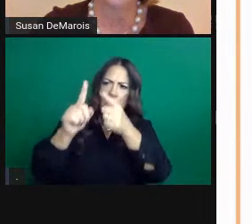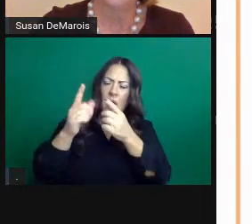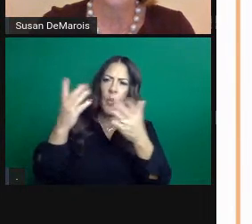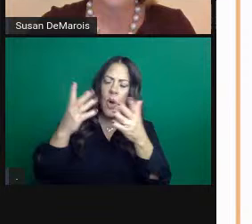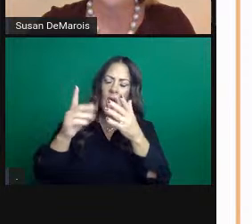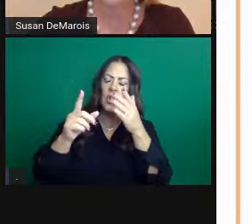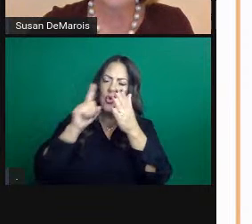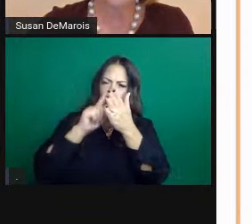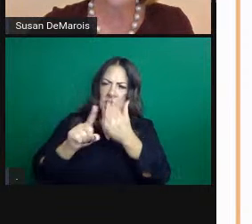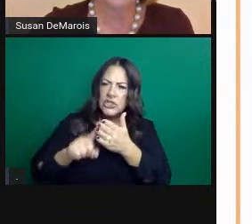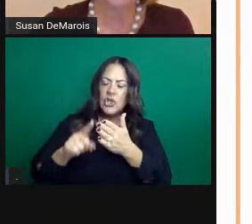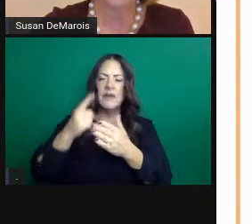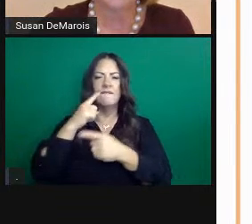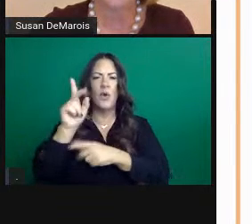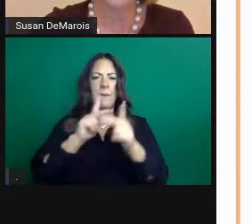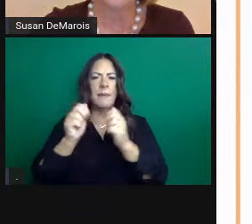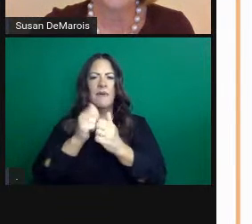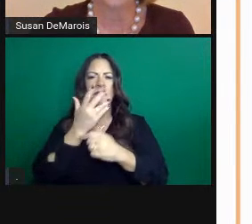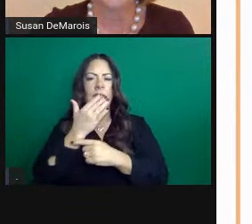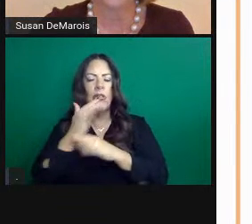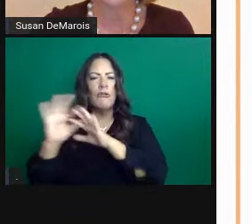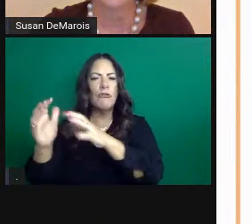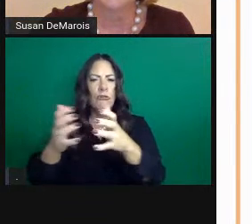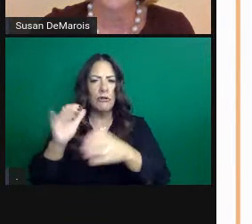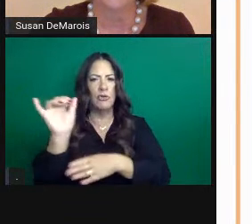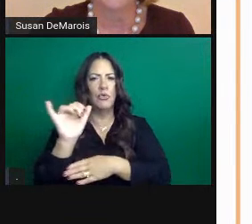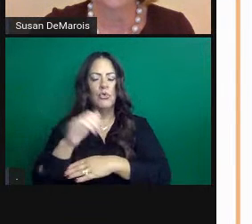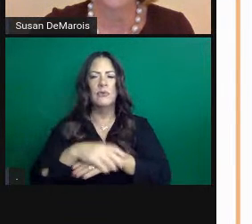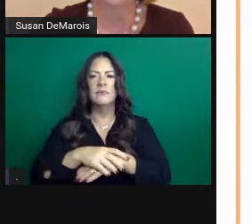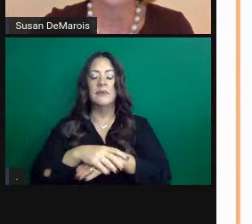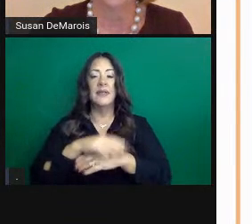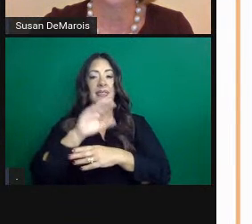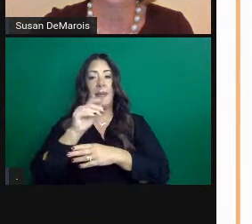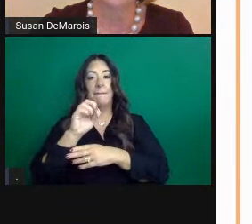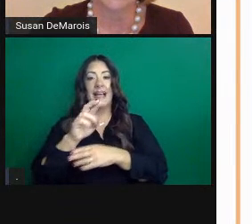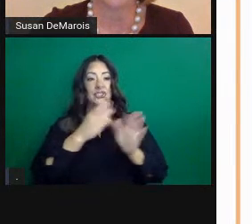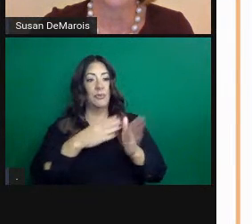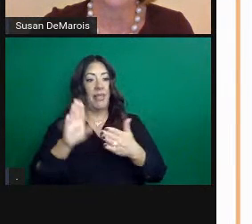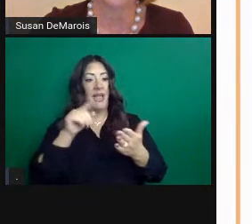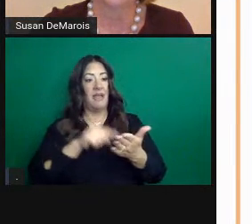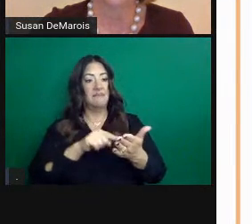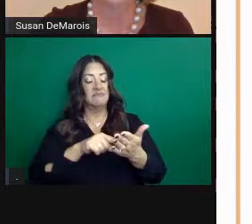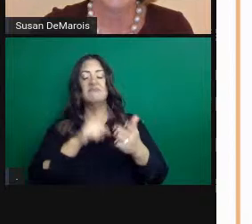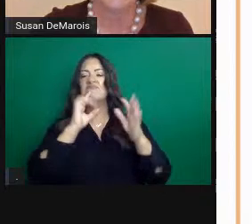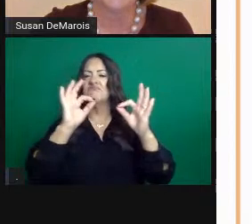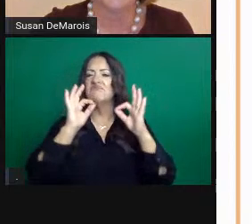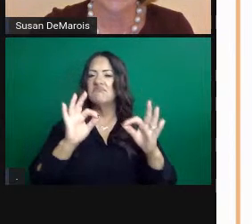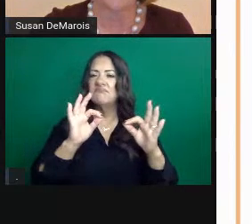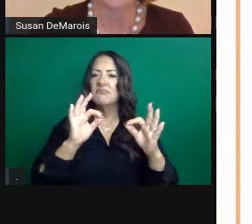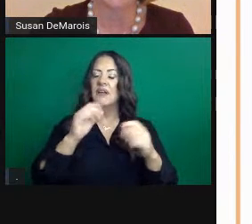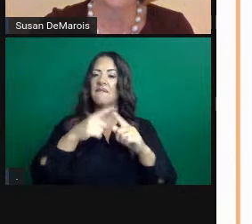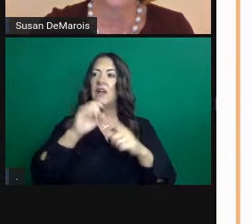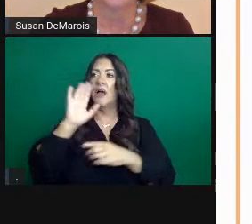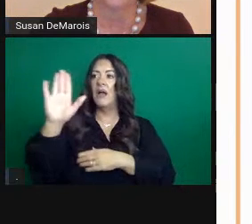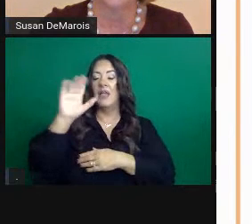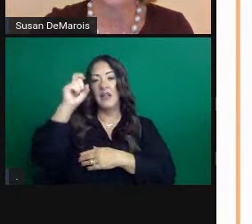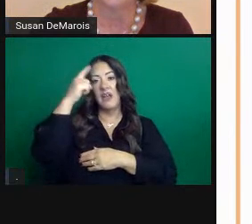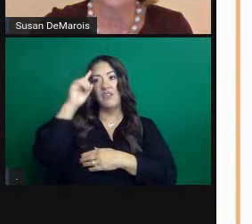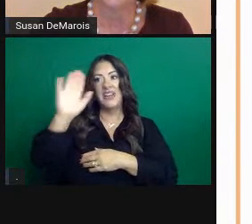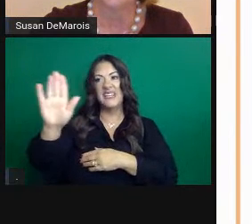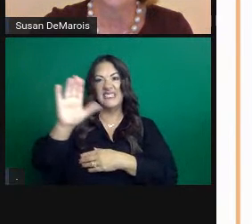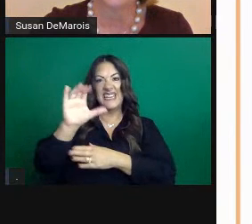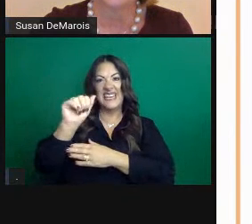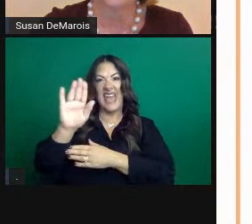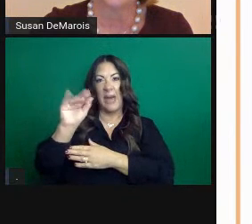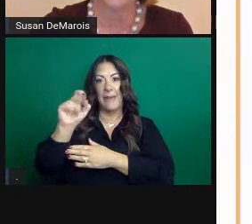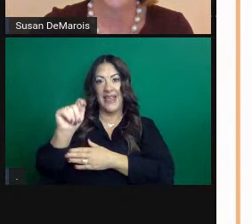color. The Master Plan for Aging was made better still by the work of the governor's cabinet. 10 cabinet secretaries